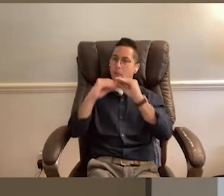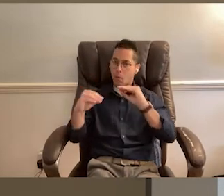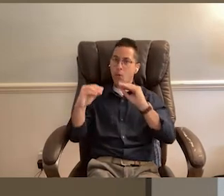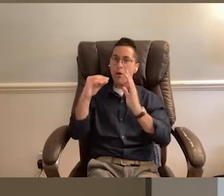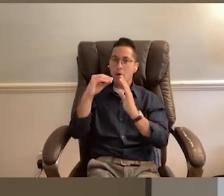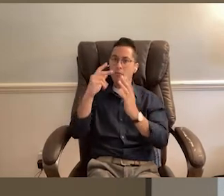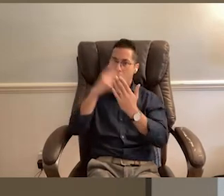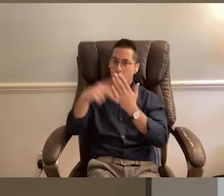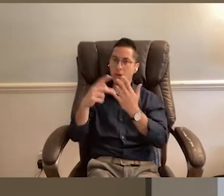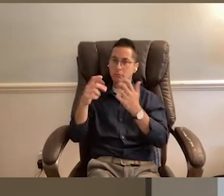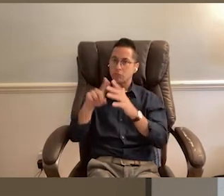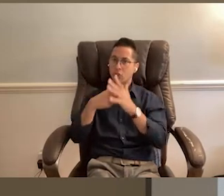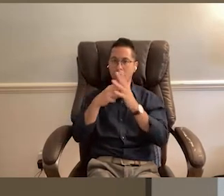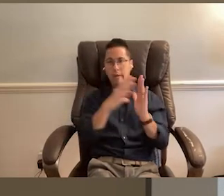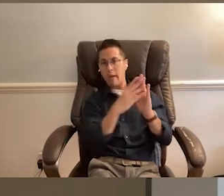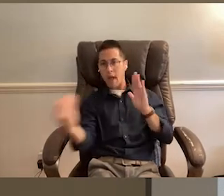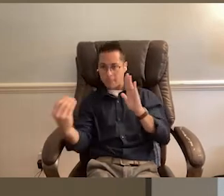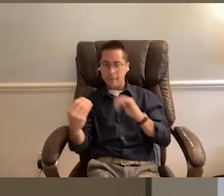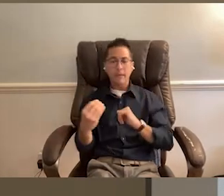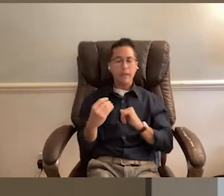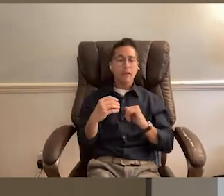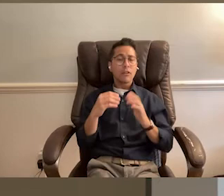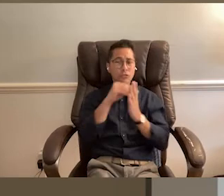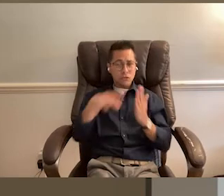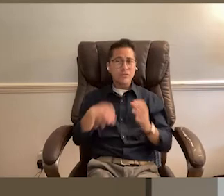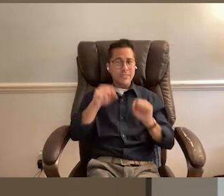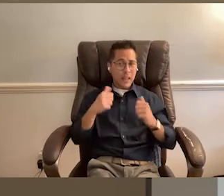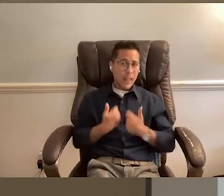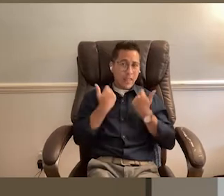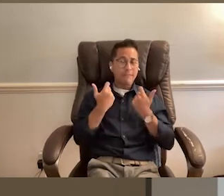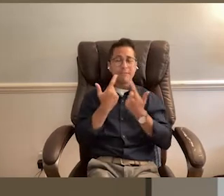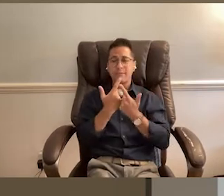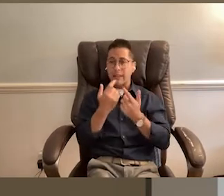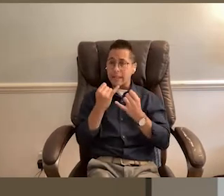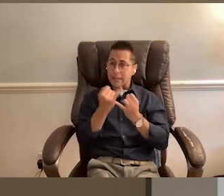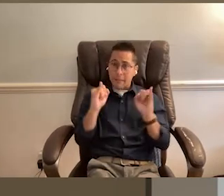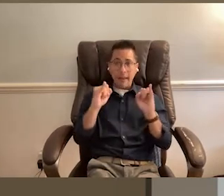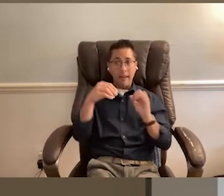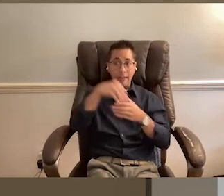employment services. I don't know if anyone's heard of the ARC Village, which is a supported living community up in Jacksonville.